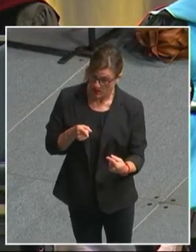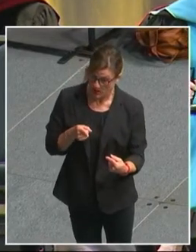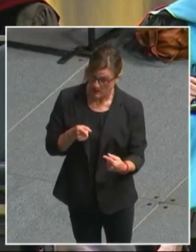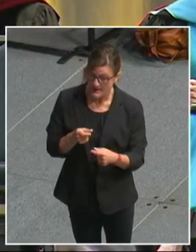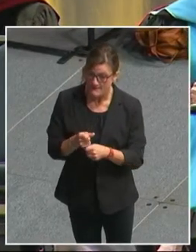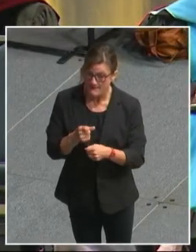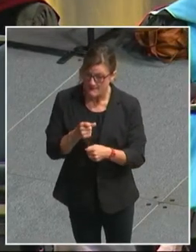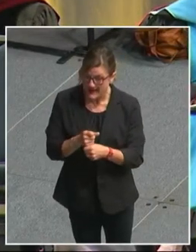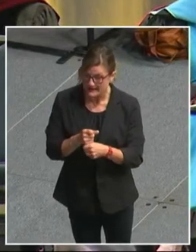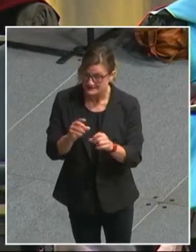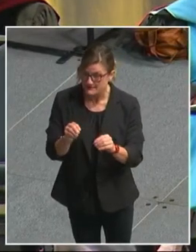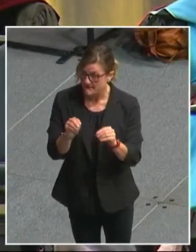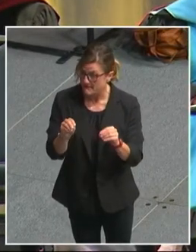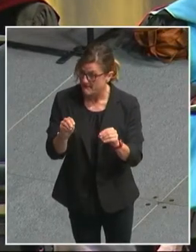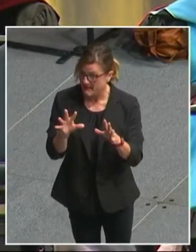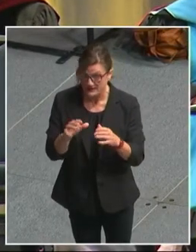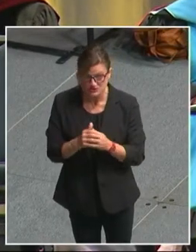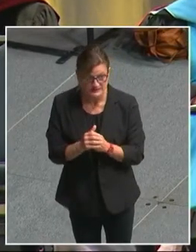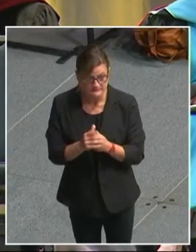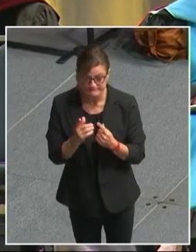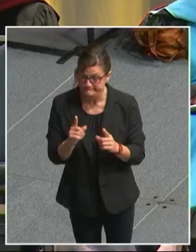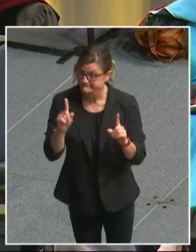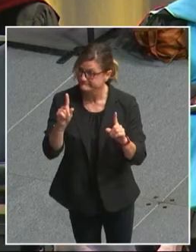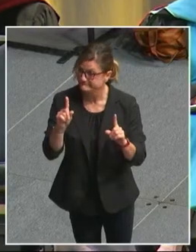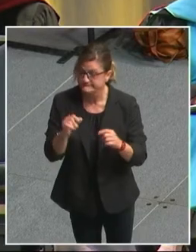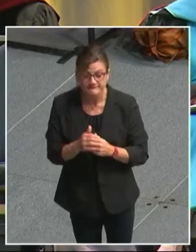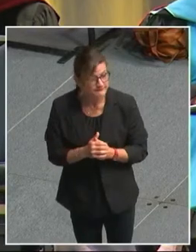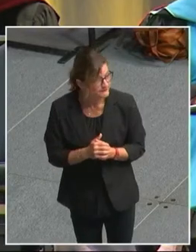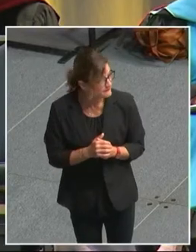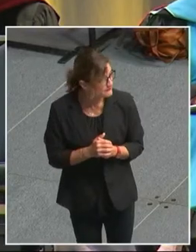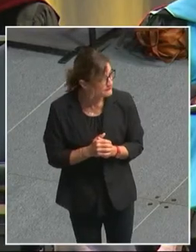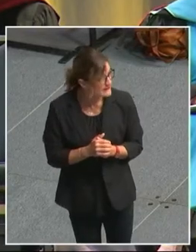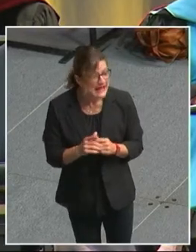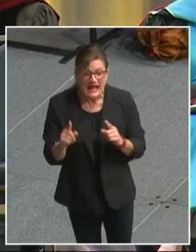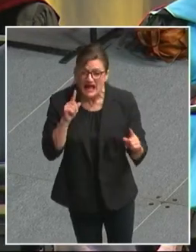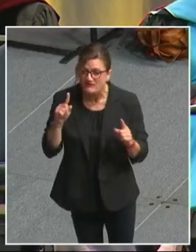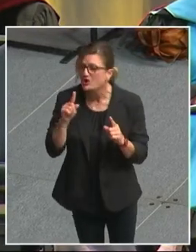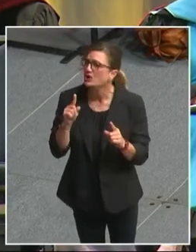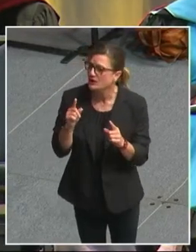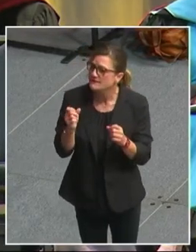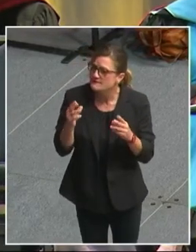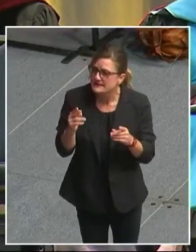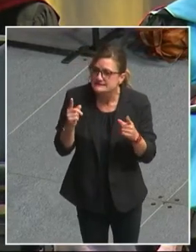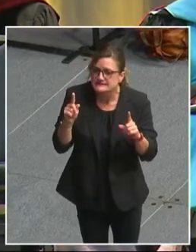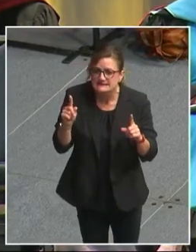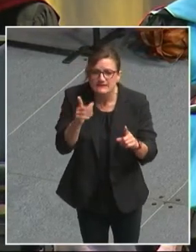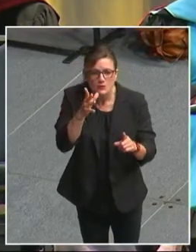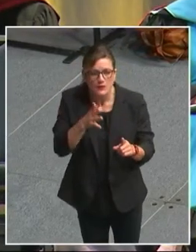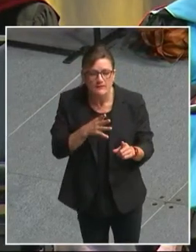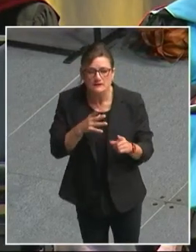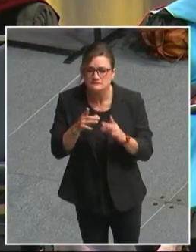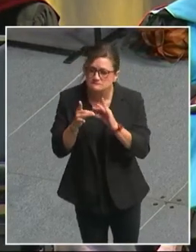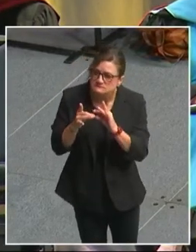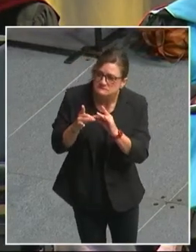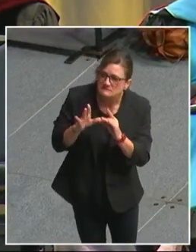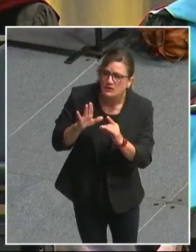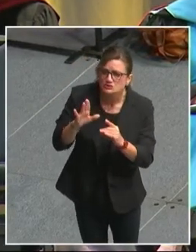magic. I heard this phrase from a very successful woman when she talked about her own struggle and it spoke